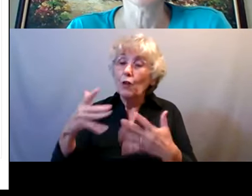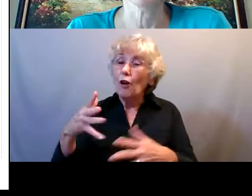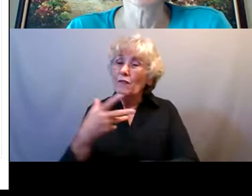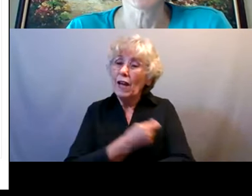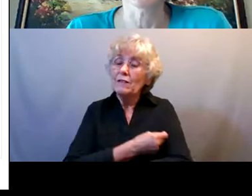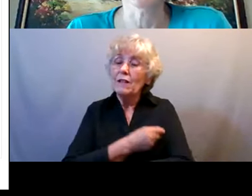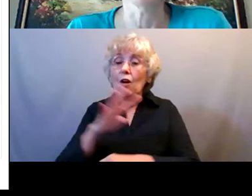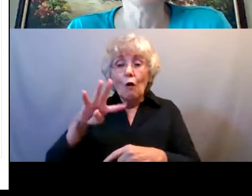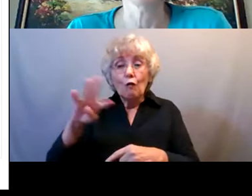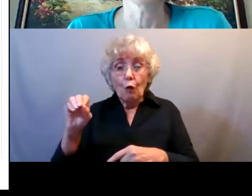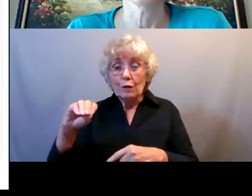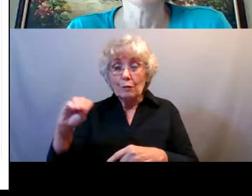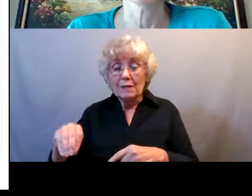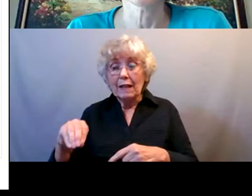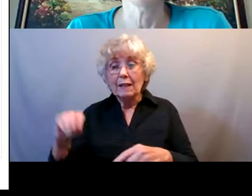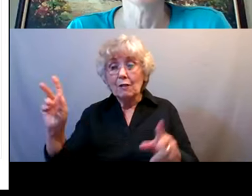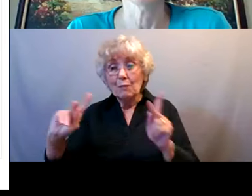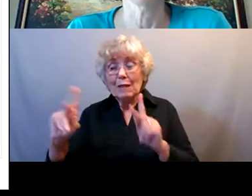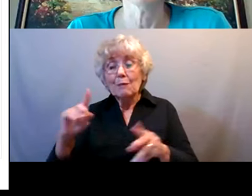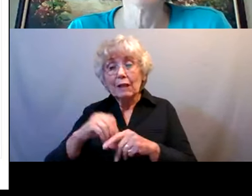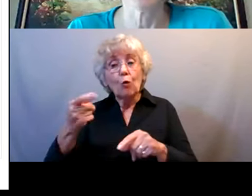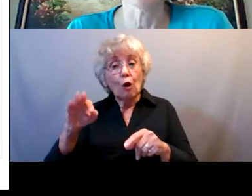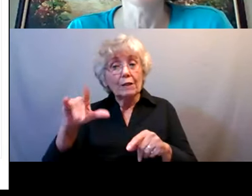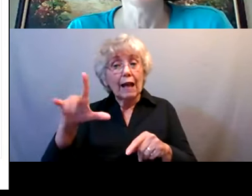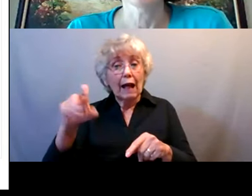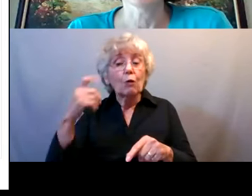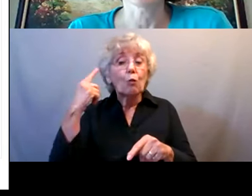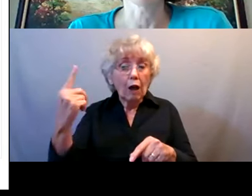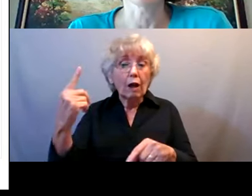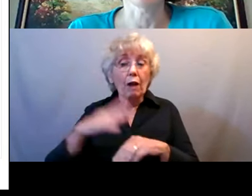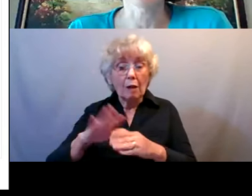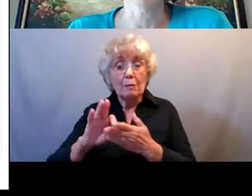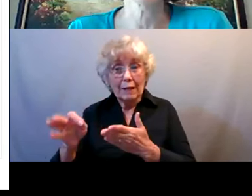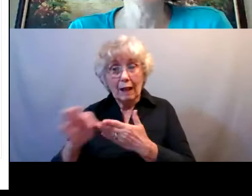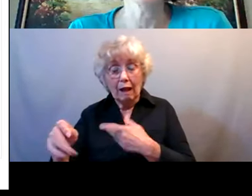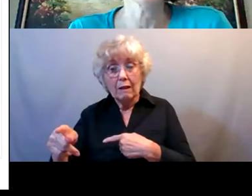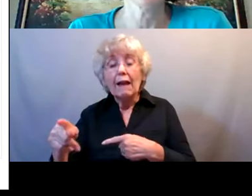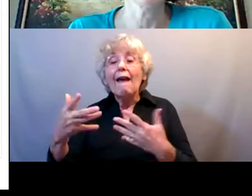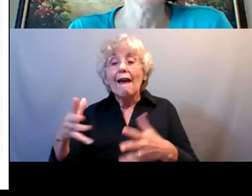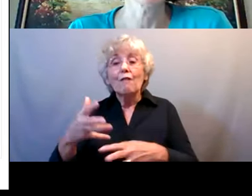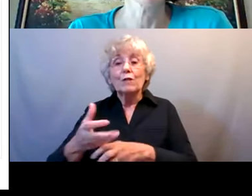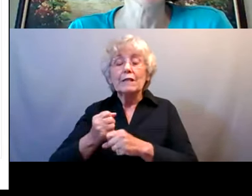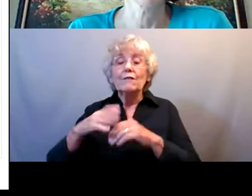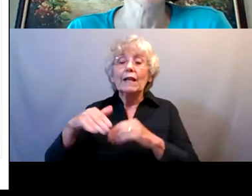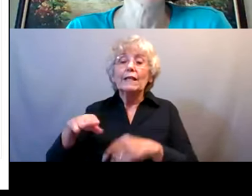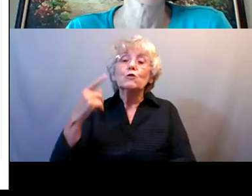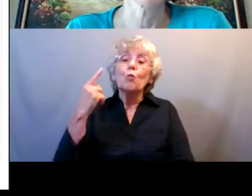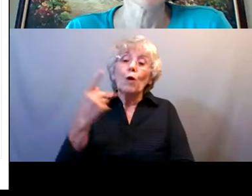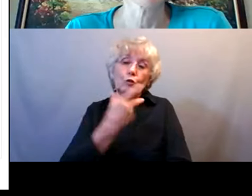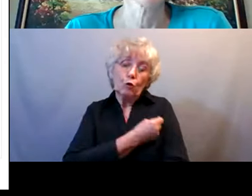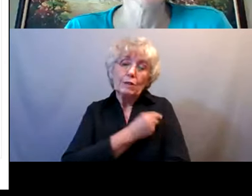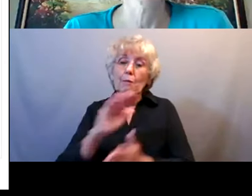only 40% of folks in quartile one on Medi-Cal have received at least one dose, as compared